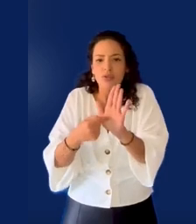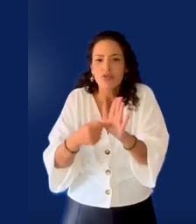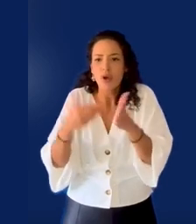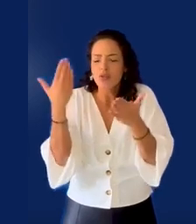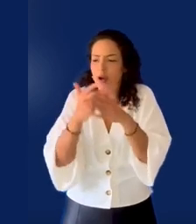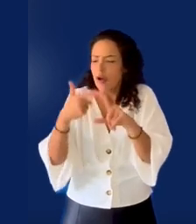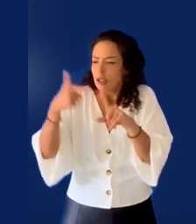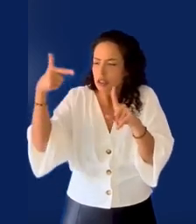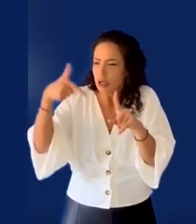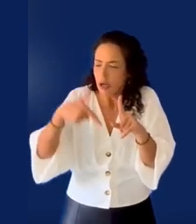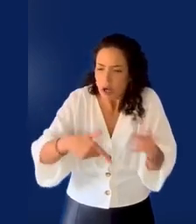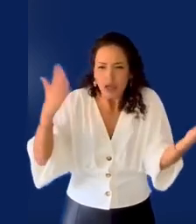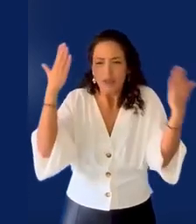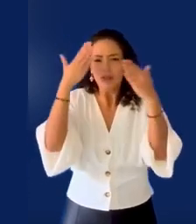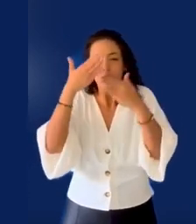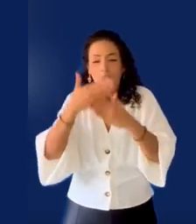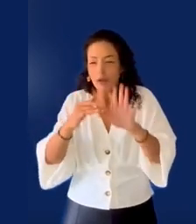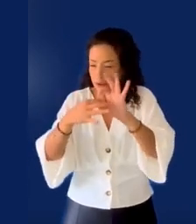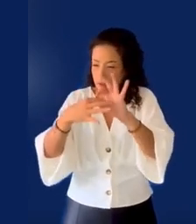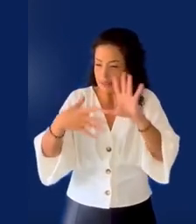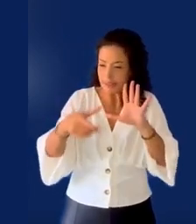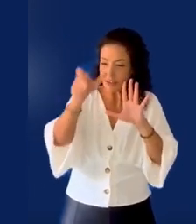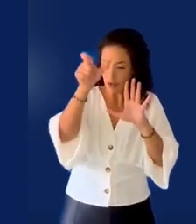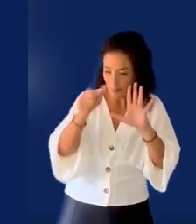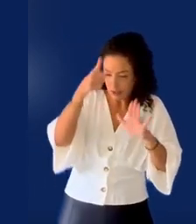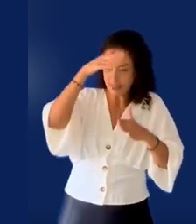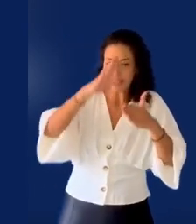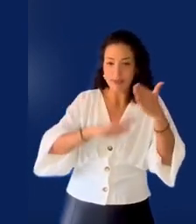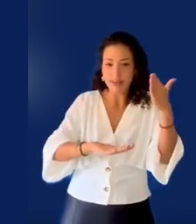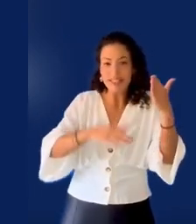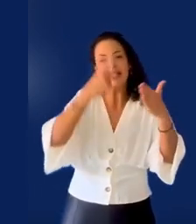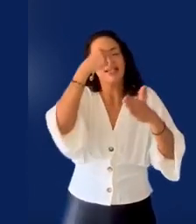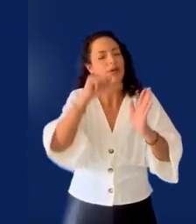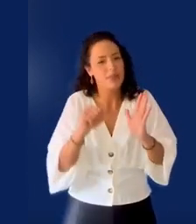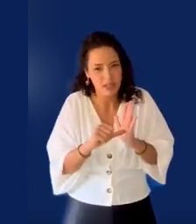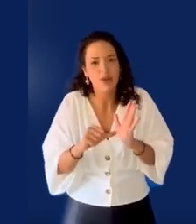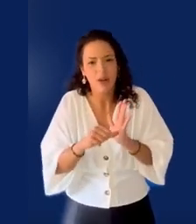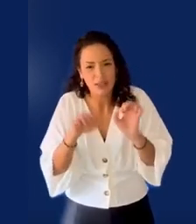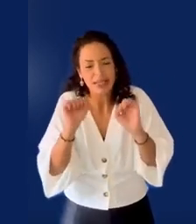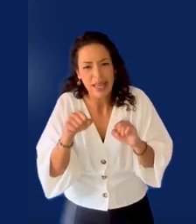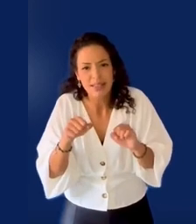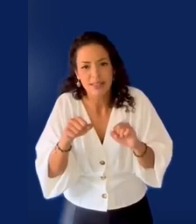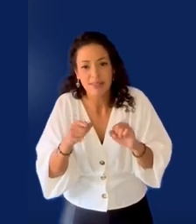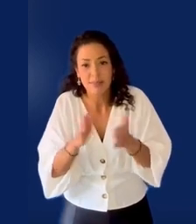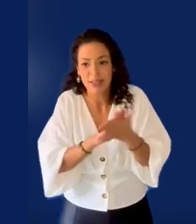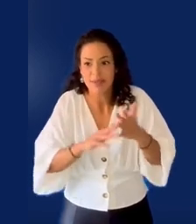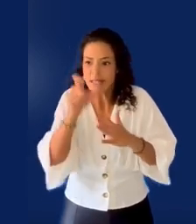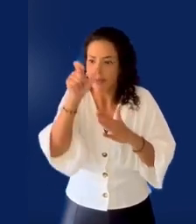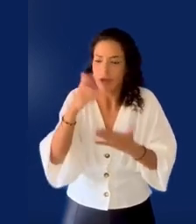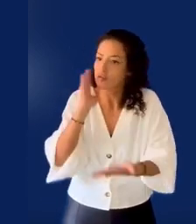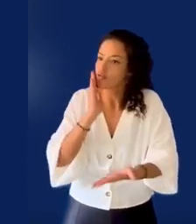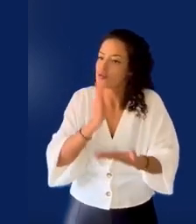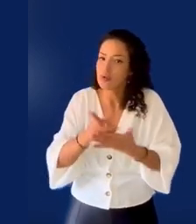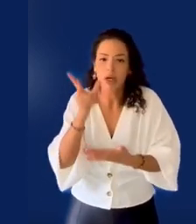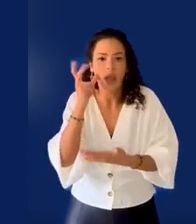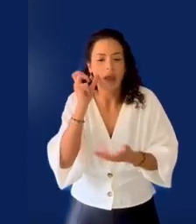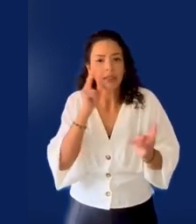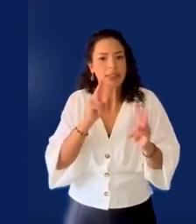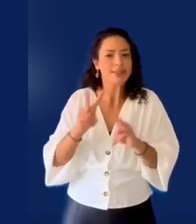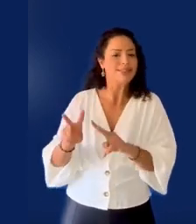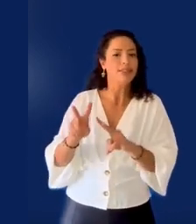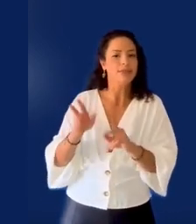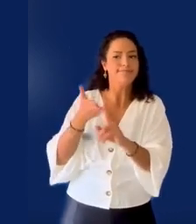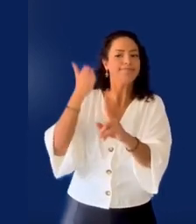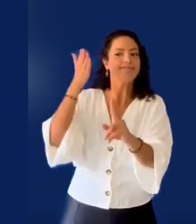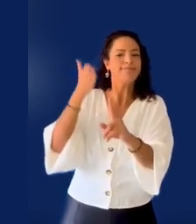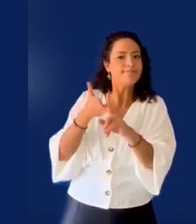darkness and disconnection that is experienced. Whilst this can make for difficult viewing, it means that someone has been truly heard and seen. In